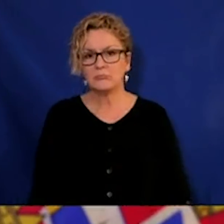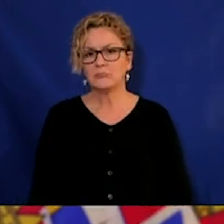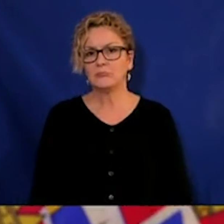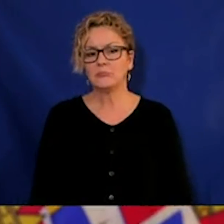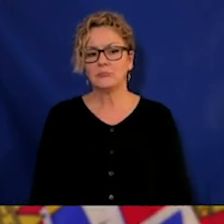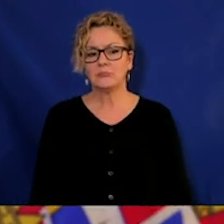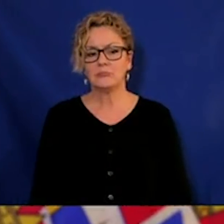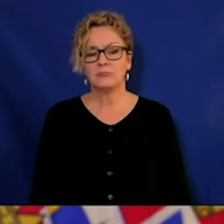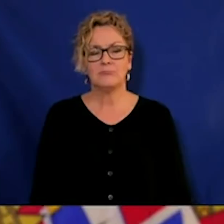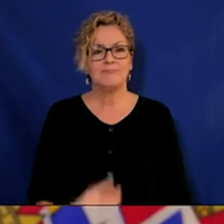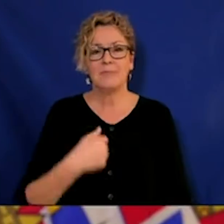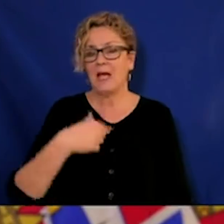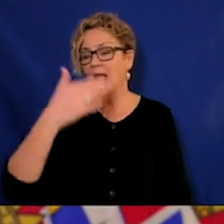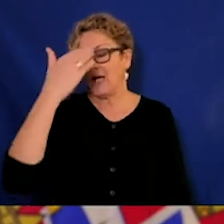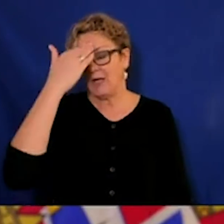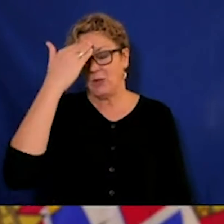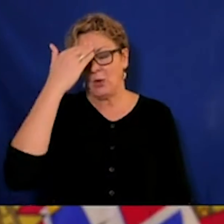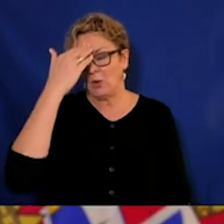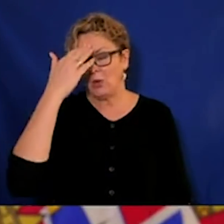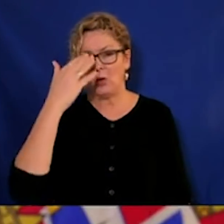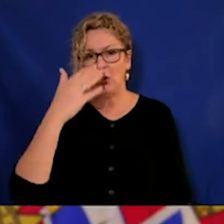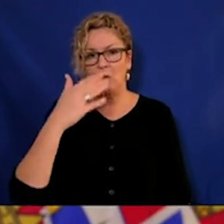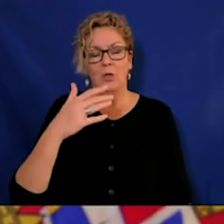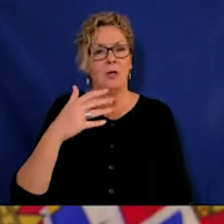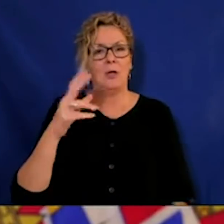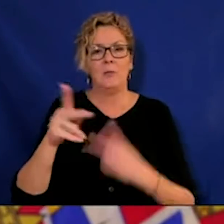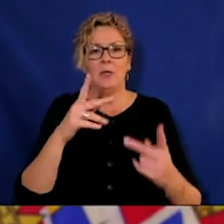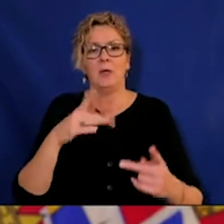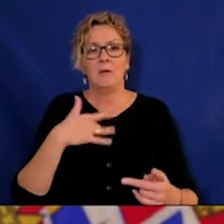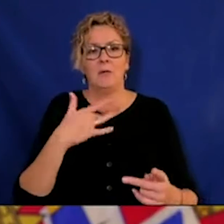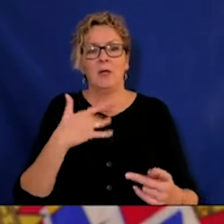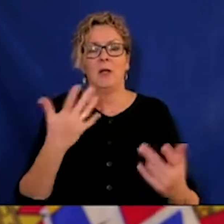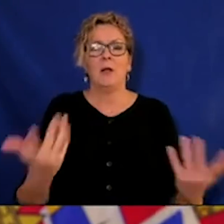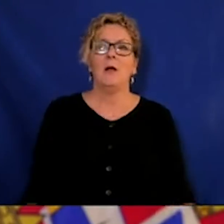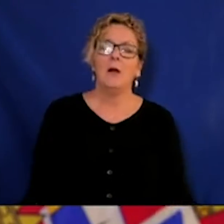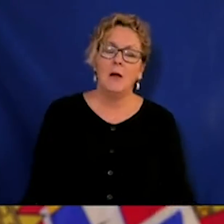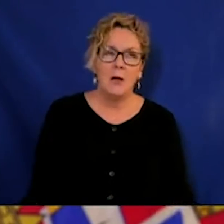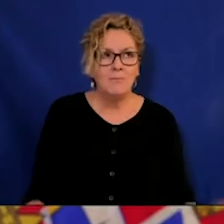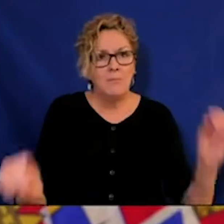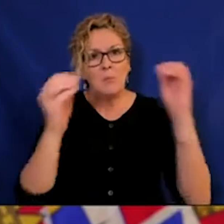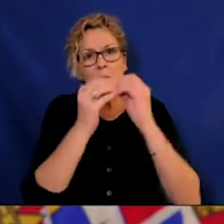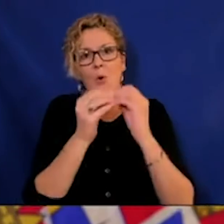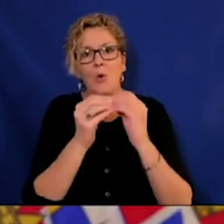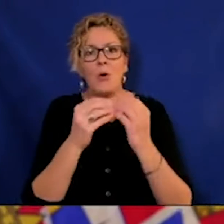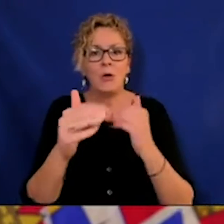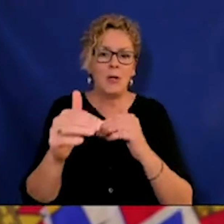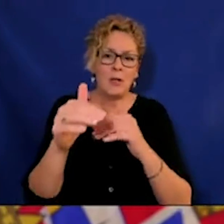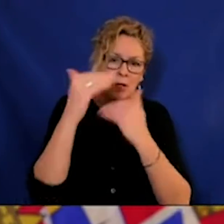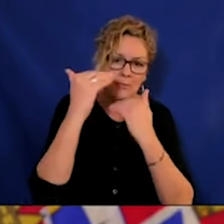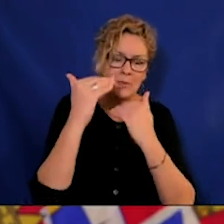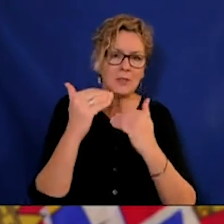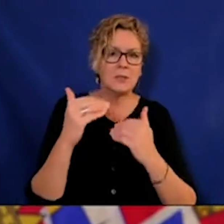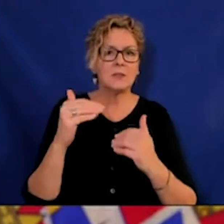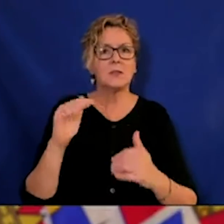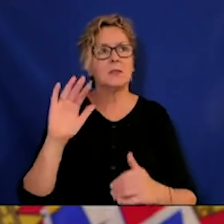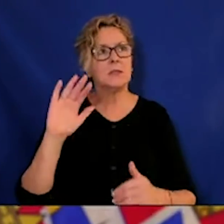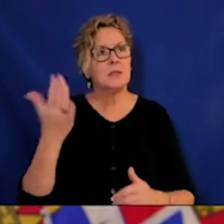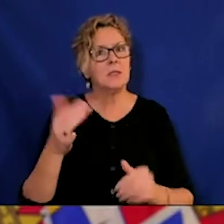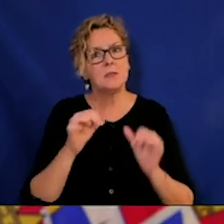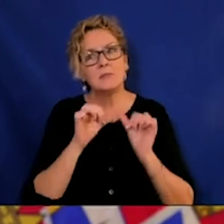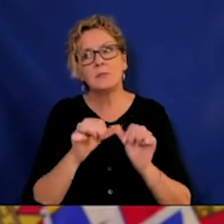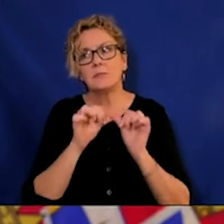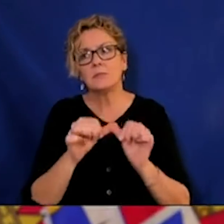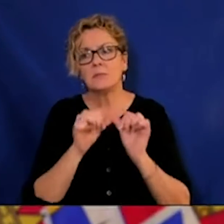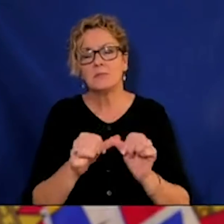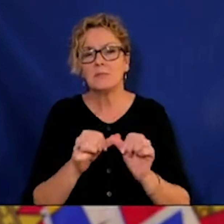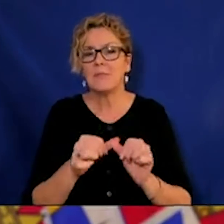is an already difficult time for all of us, and it seems never ending as we're moving into December. But